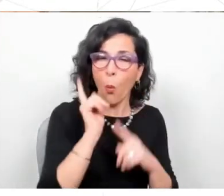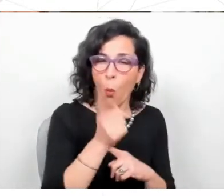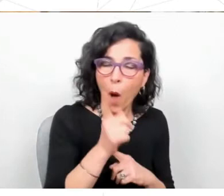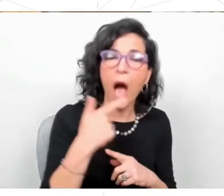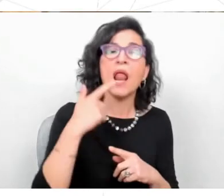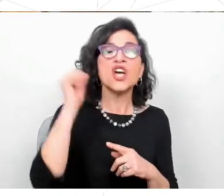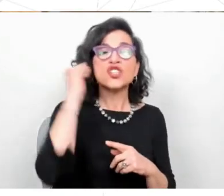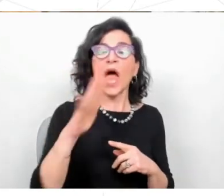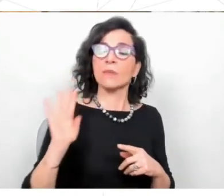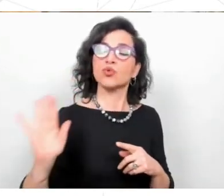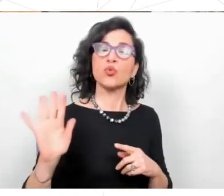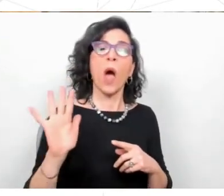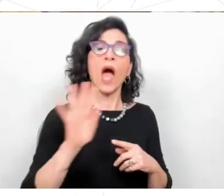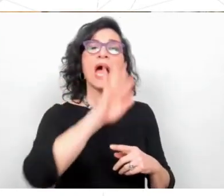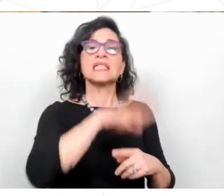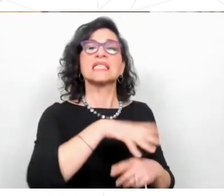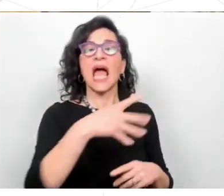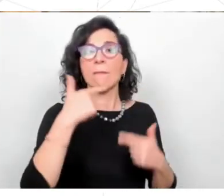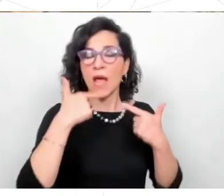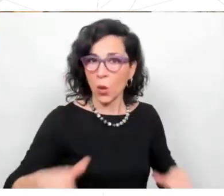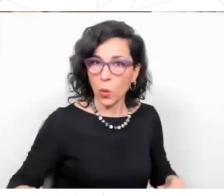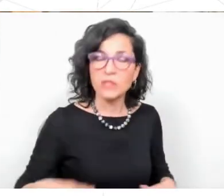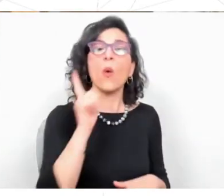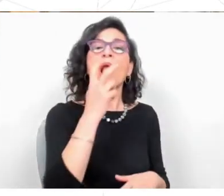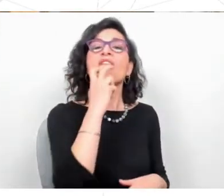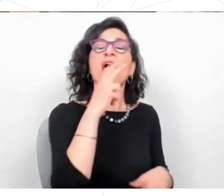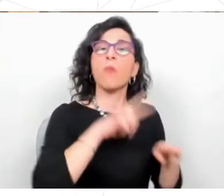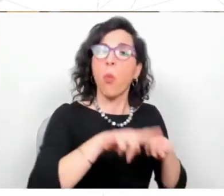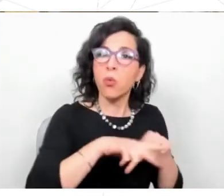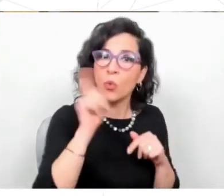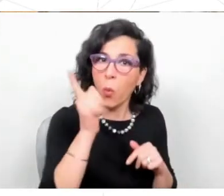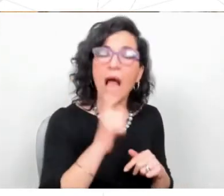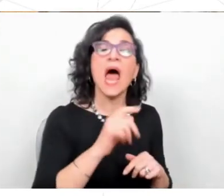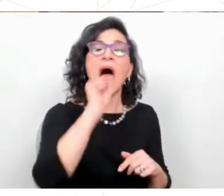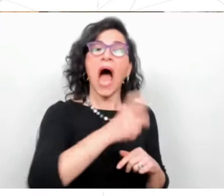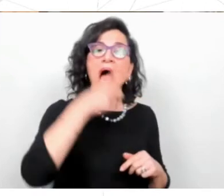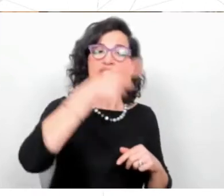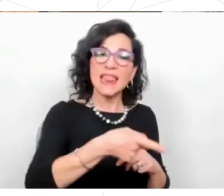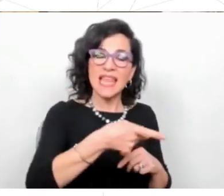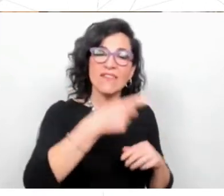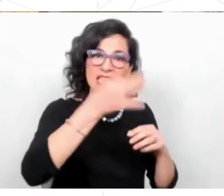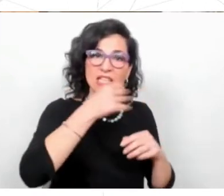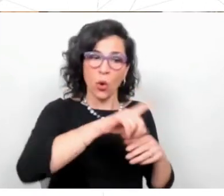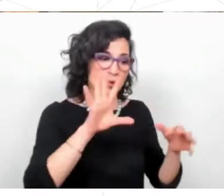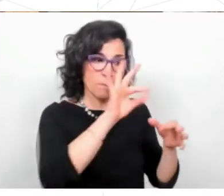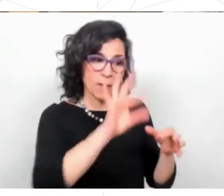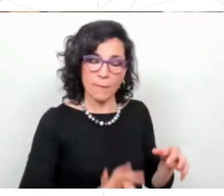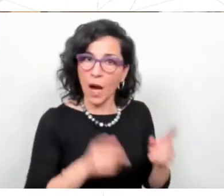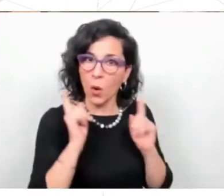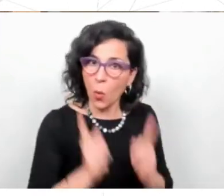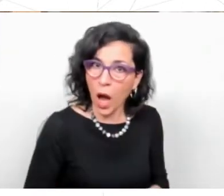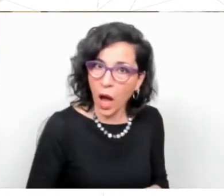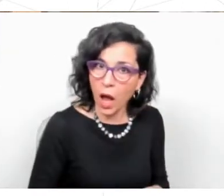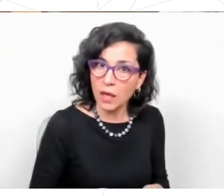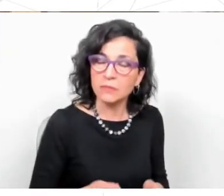patterns, we can see what verbs he reuses or what nouns he's relying on, or which type of adjectives this speech is laced